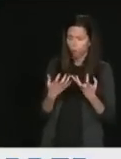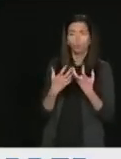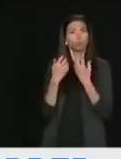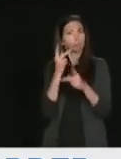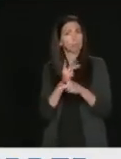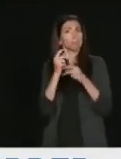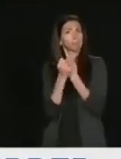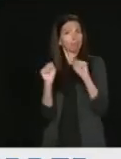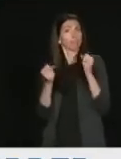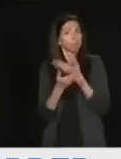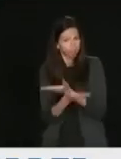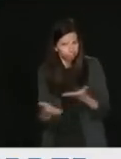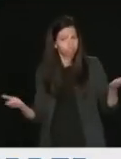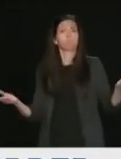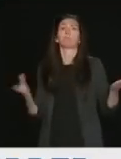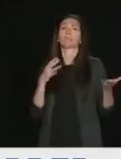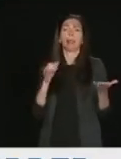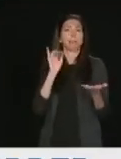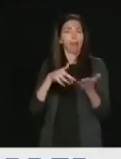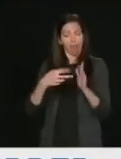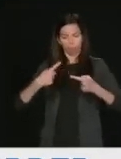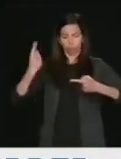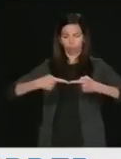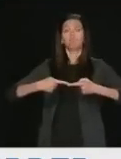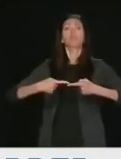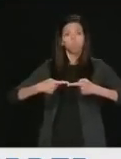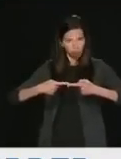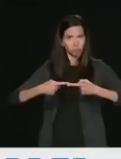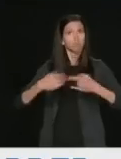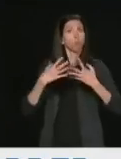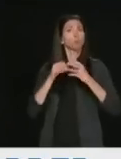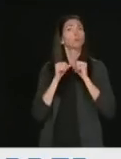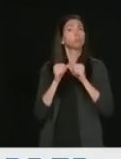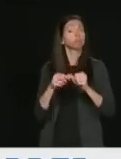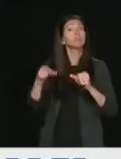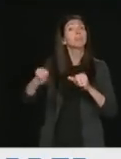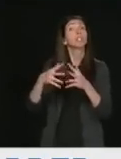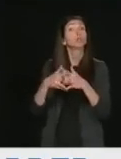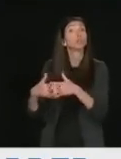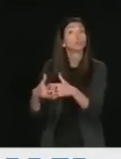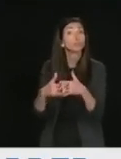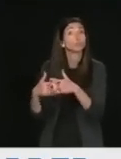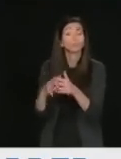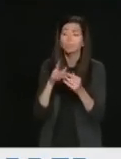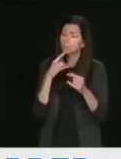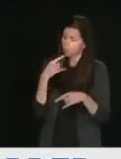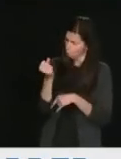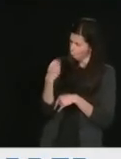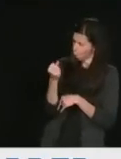and the Americans have been very open to prolong for another 30 days.